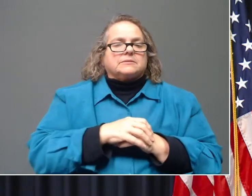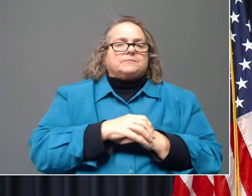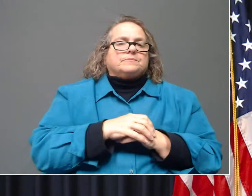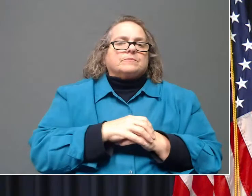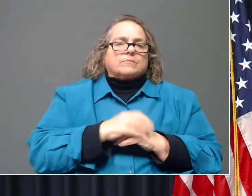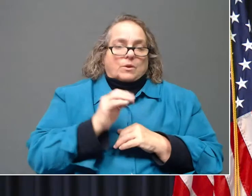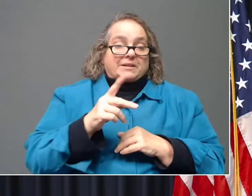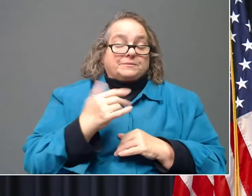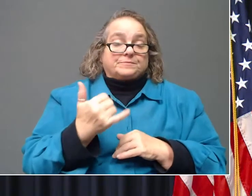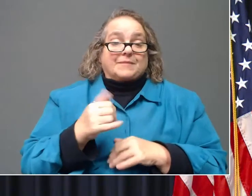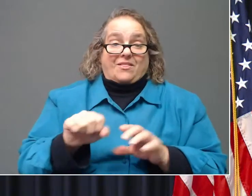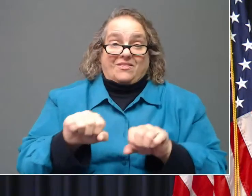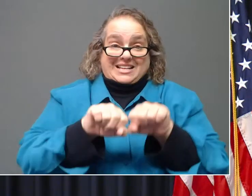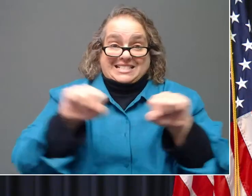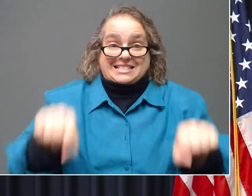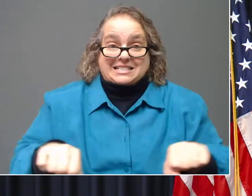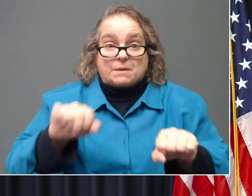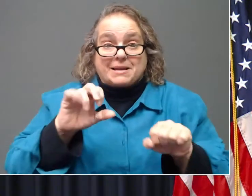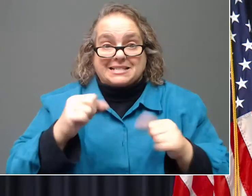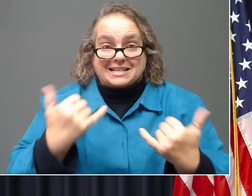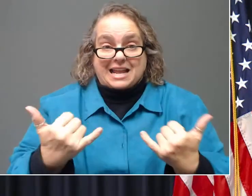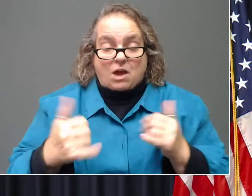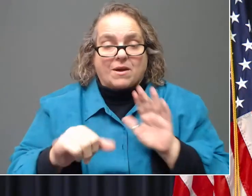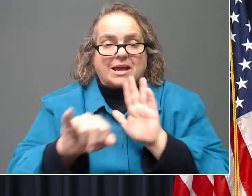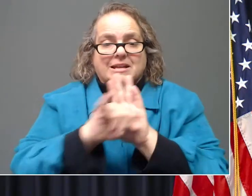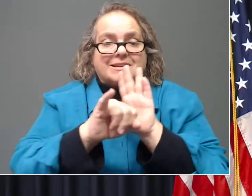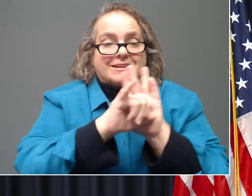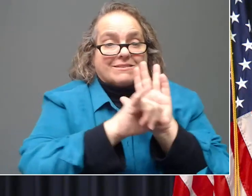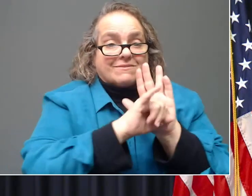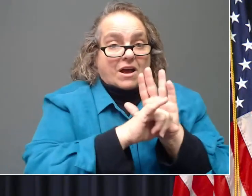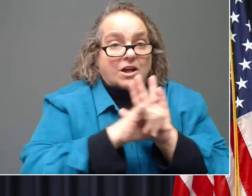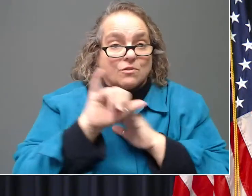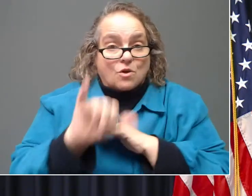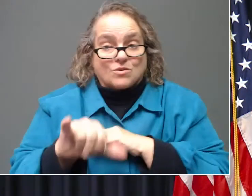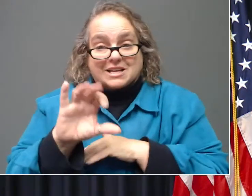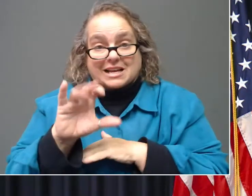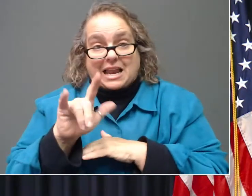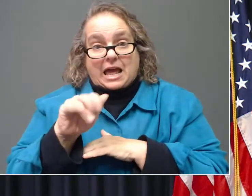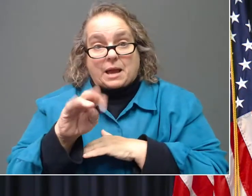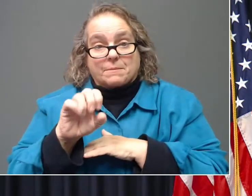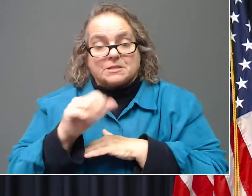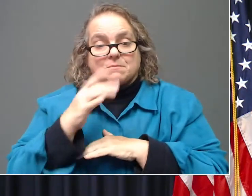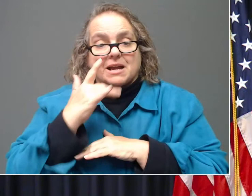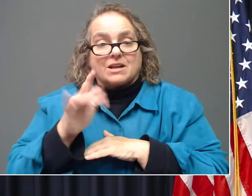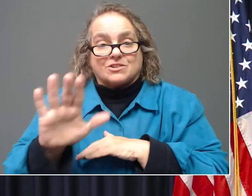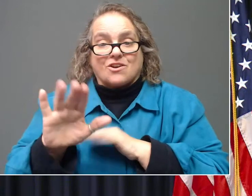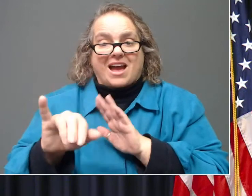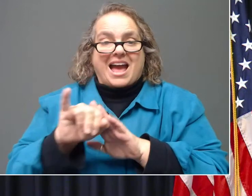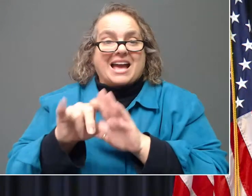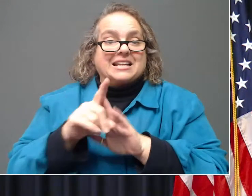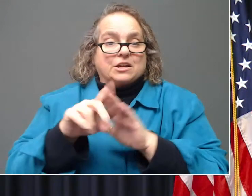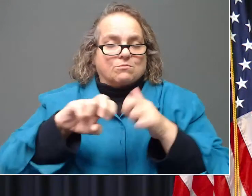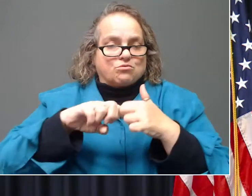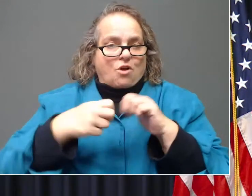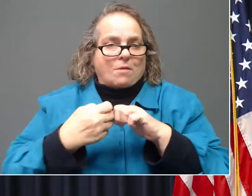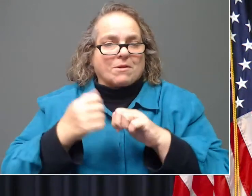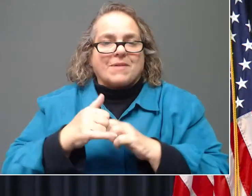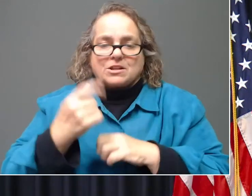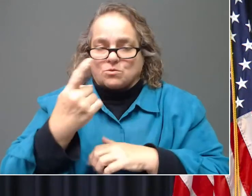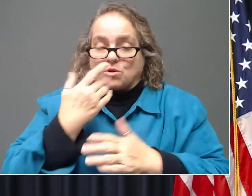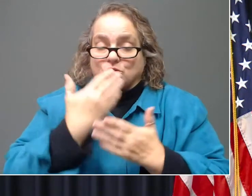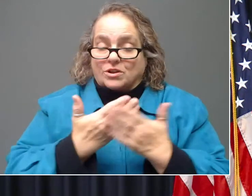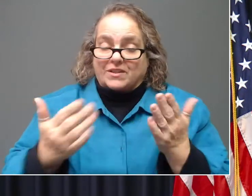is identifying those claims because there are identity problems in them. That's one good thing that the